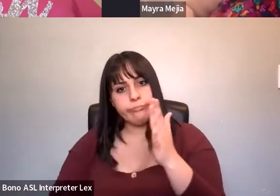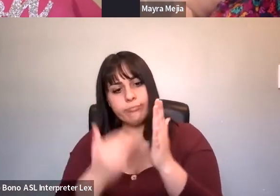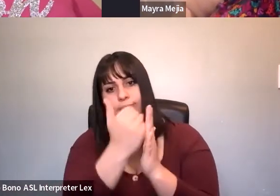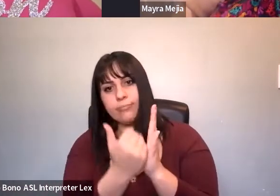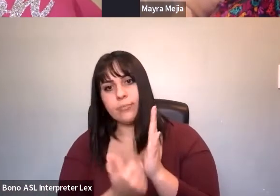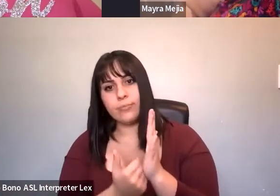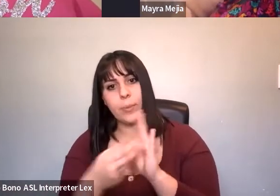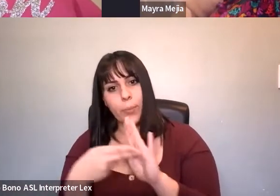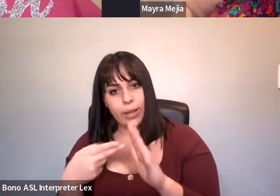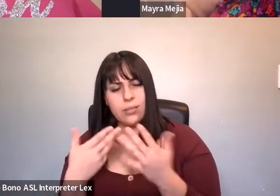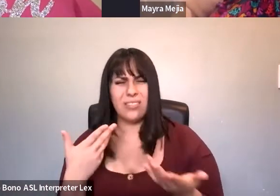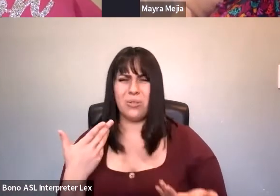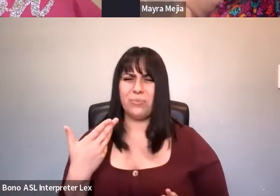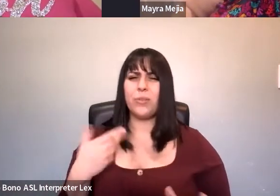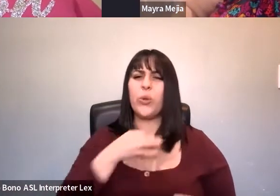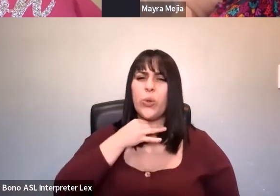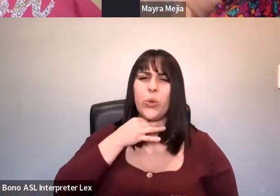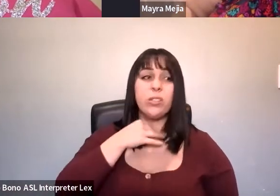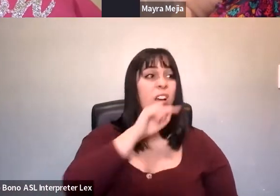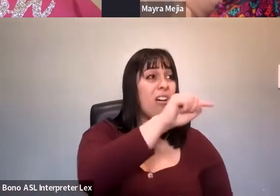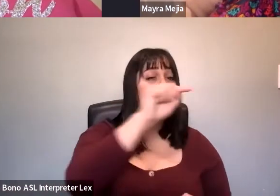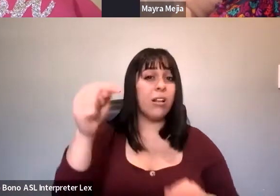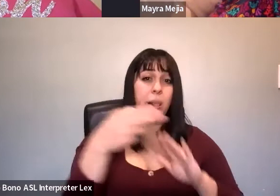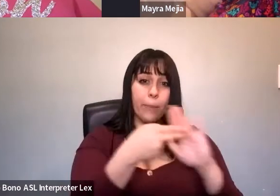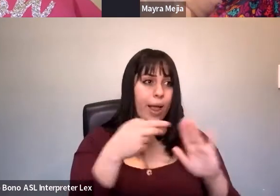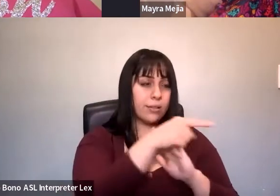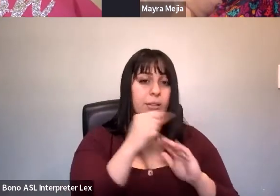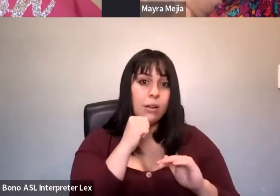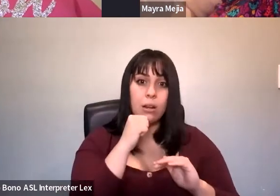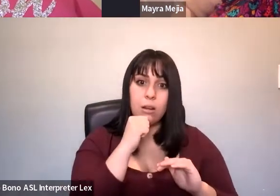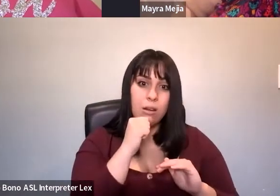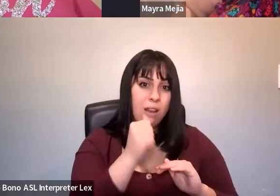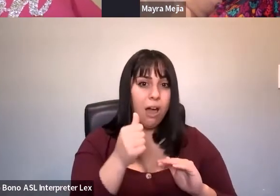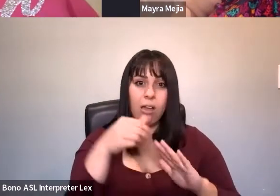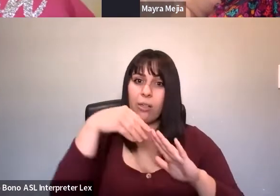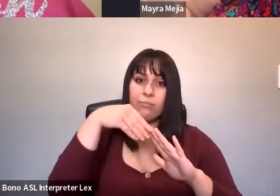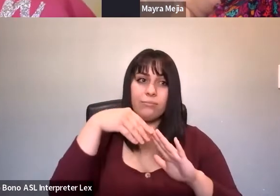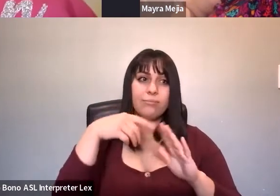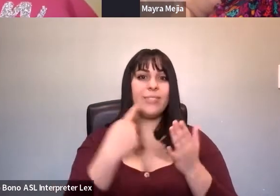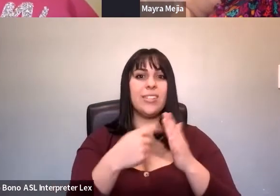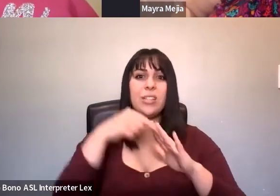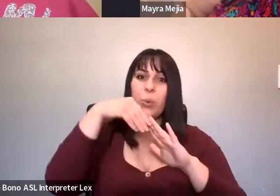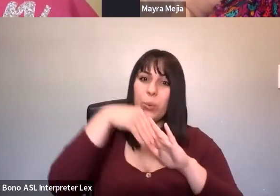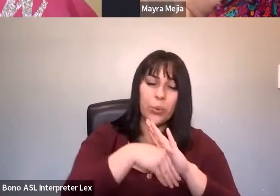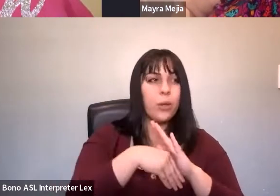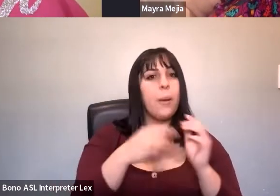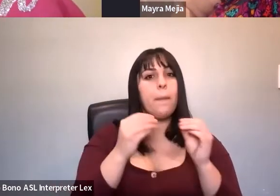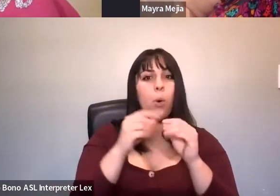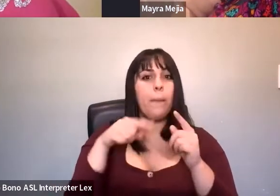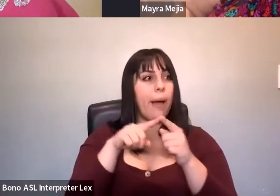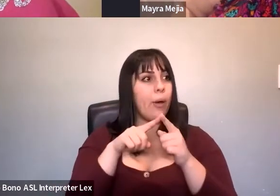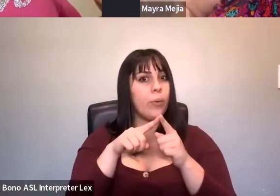away from featuring brands that offer above a 3X, and then the second part to this question is